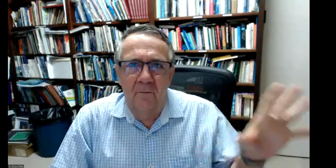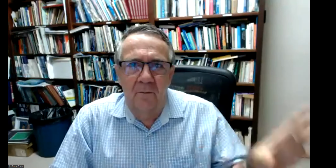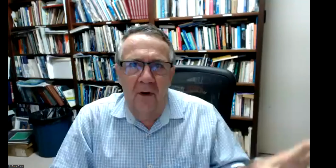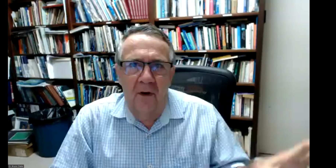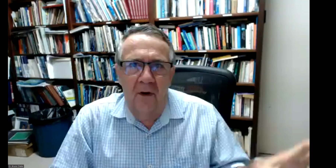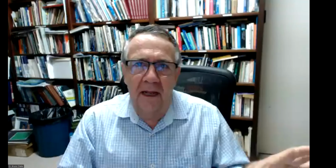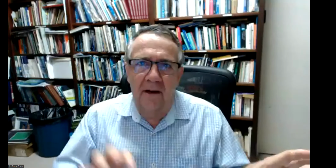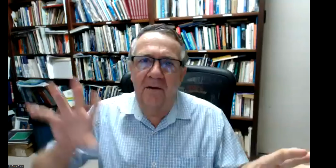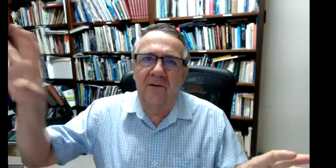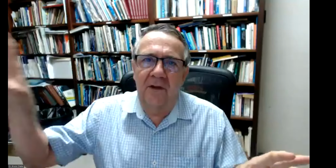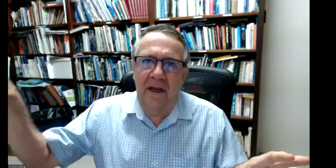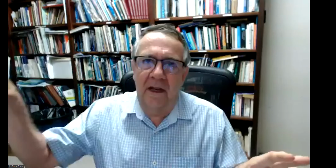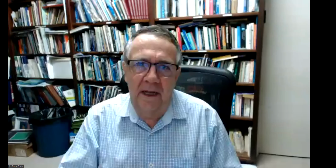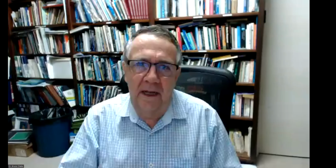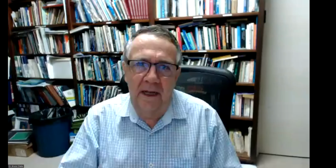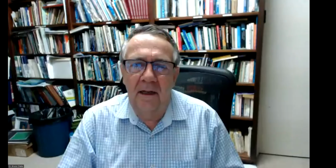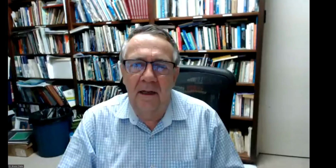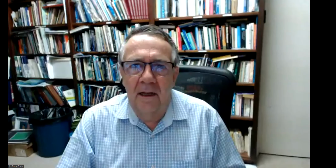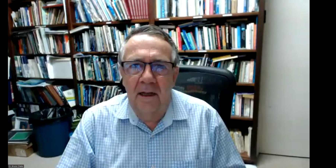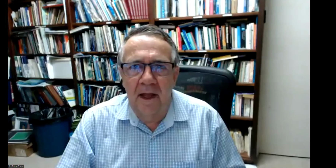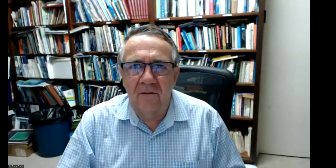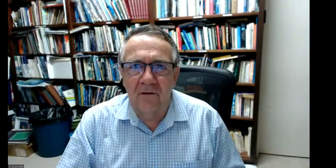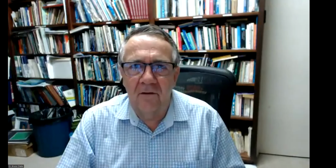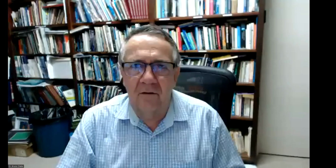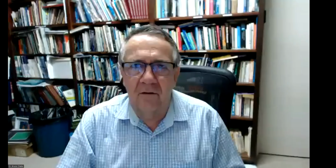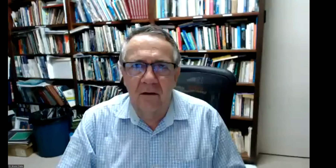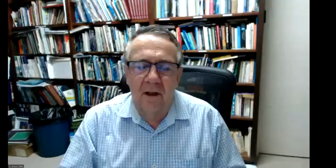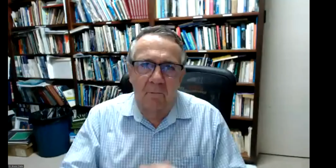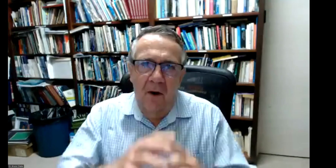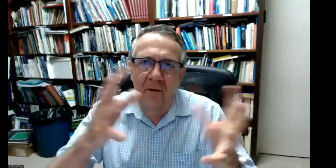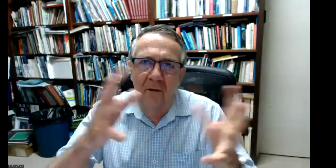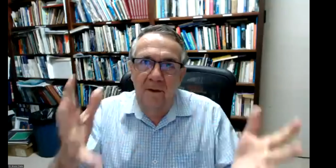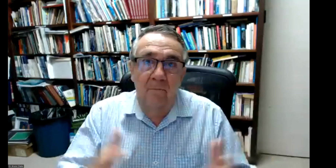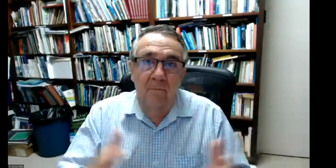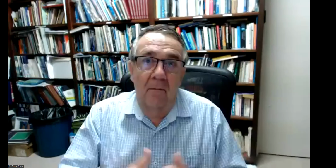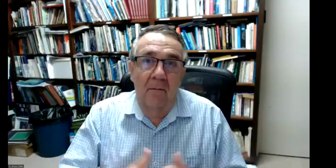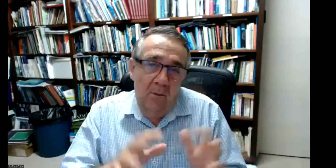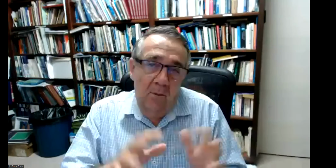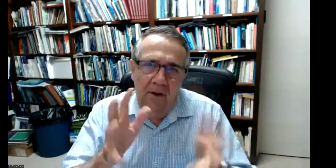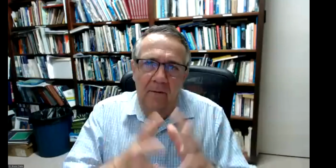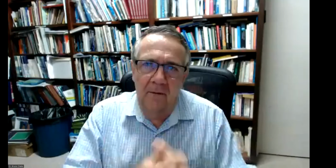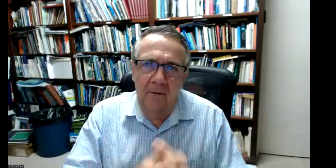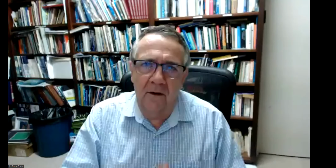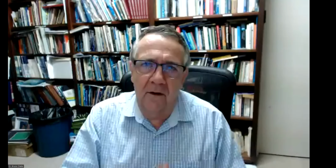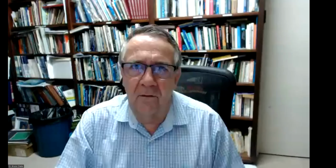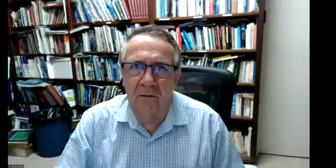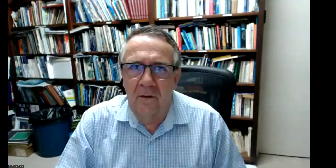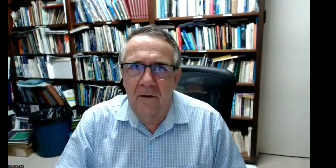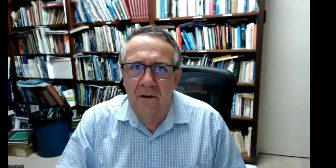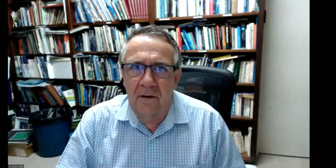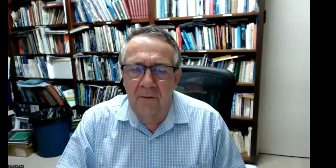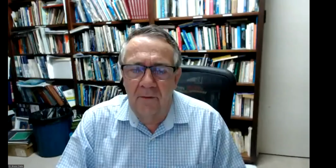between primary care and secondary care. And that's a model that might work, and I'm not going